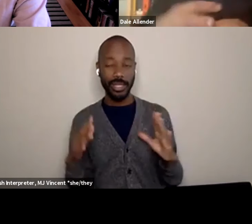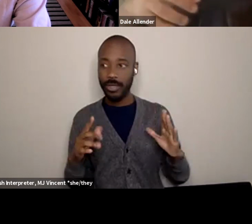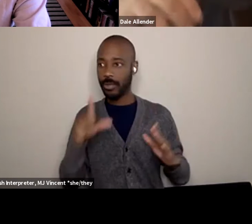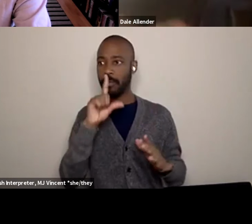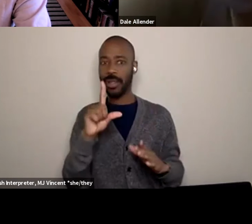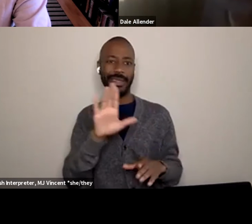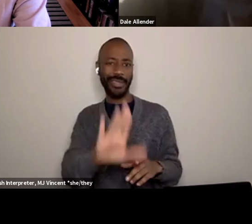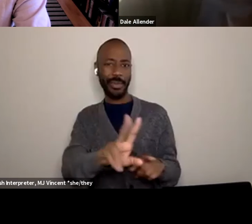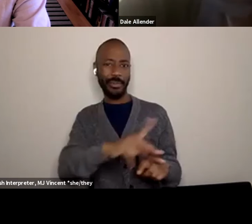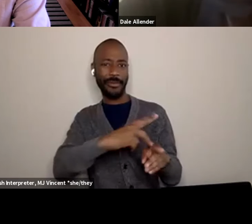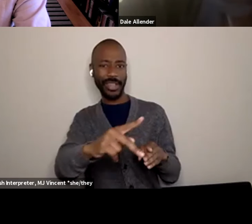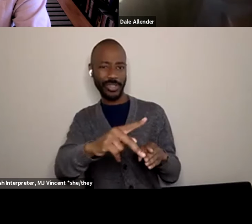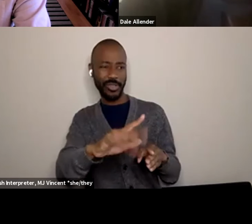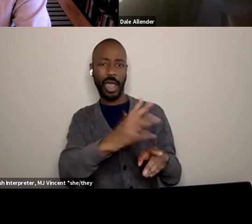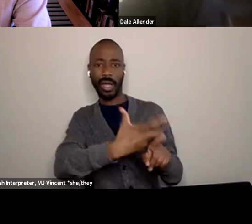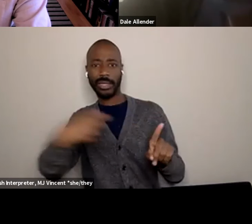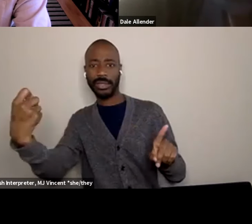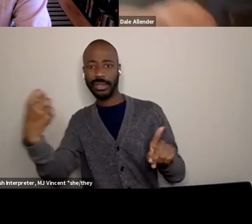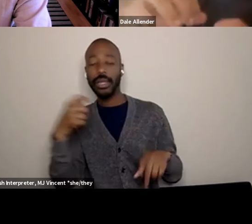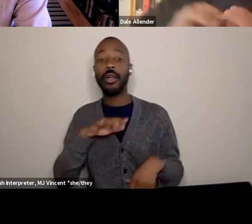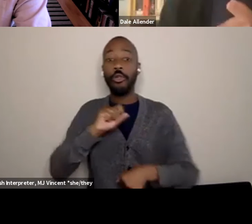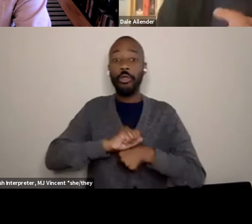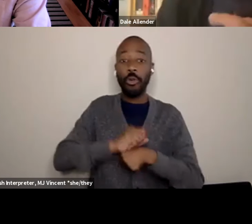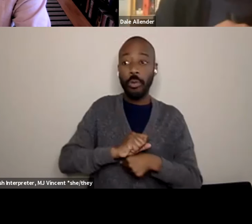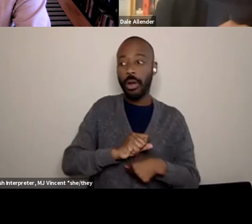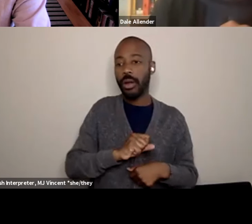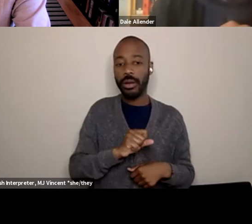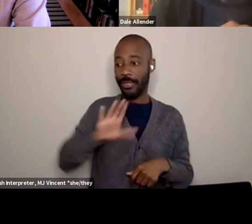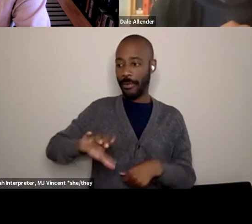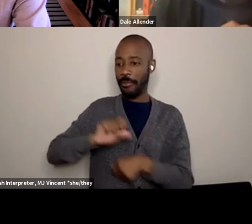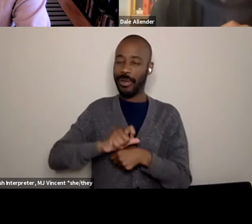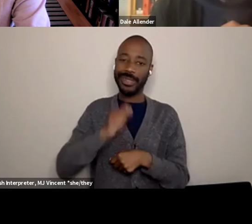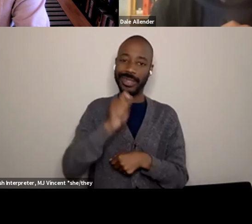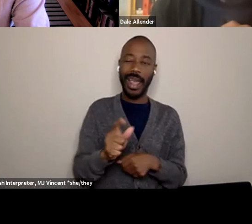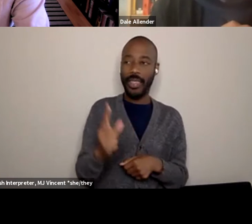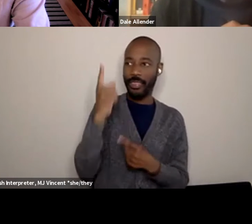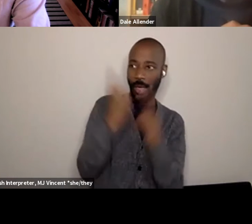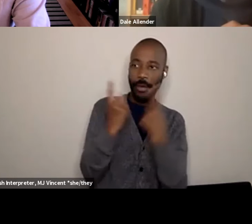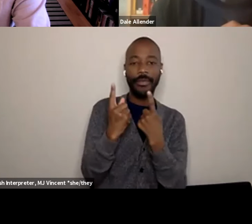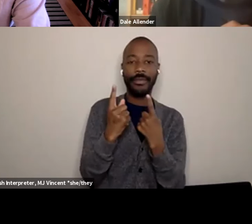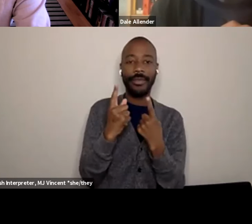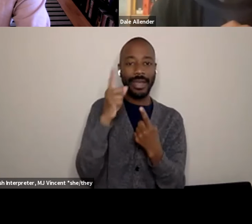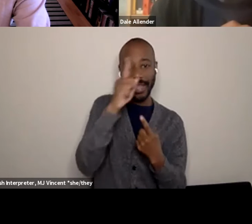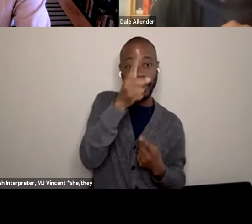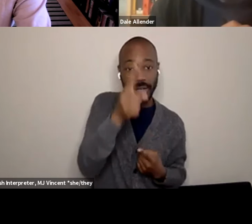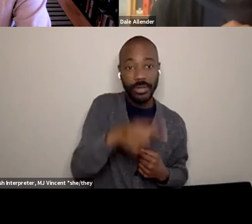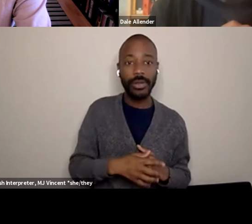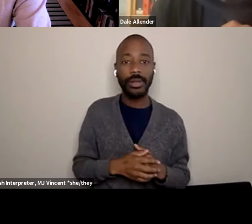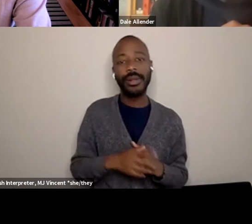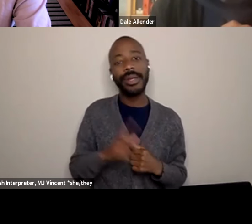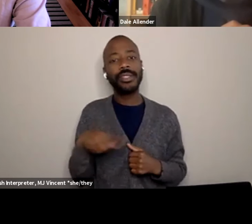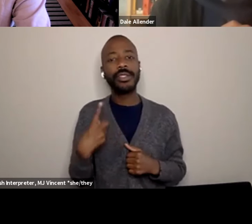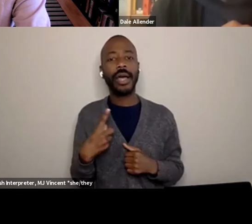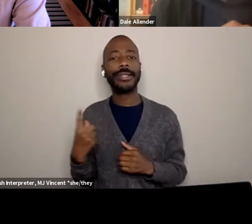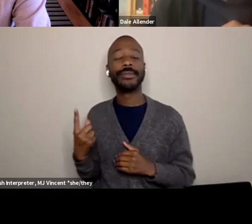The work of teachers is not necessarily thought of as inherently intellectual, right? The practitioner aspect, just the doing, right,